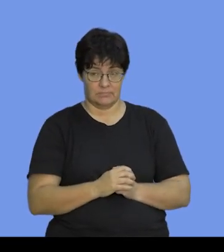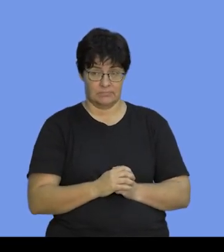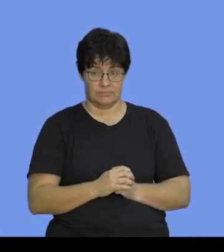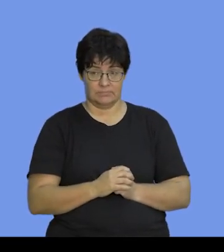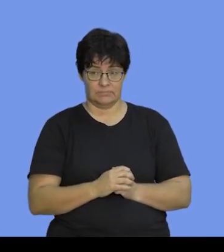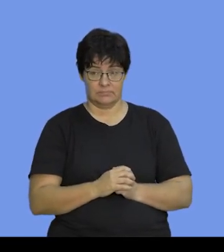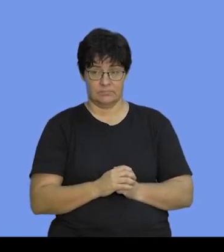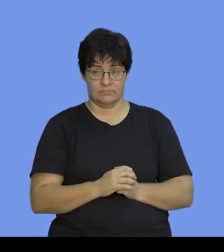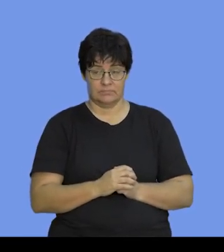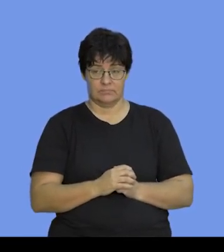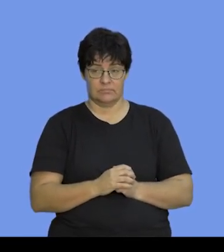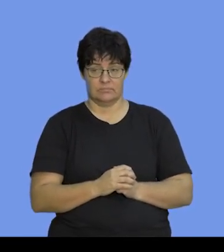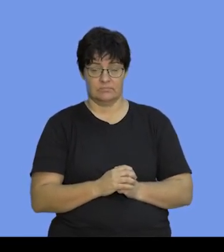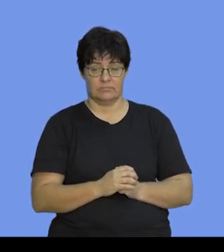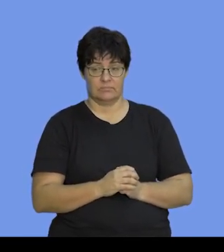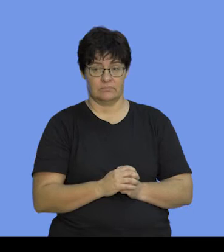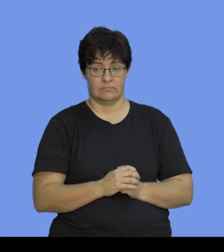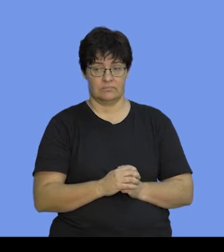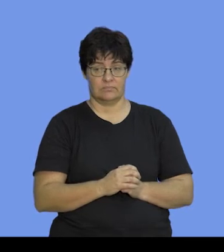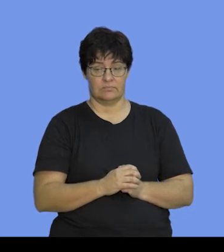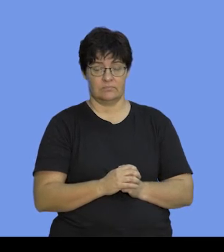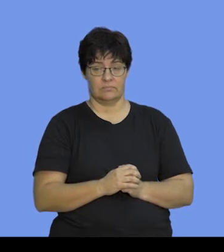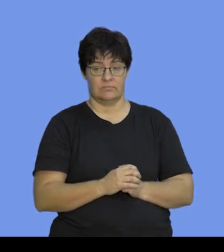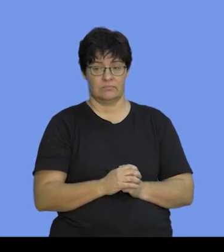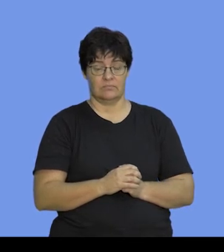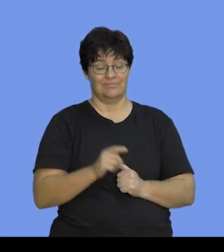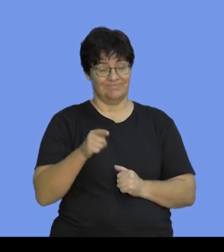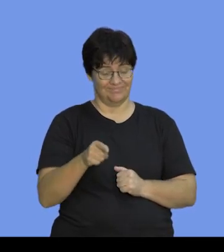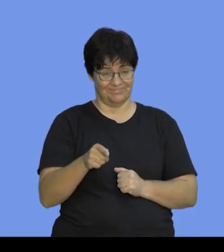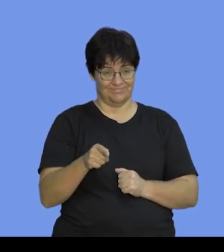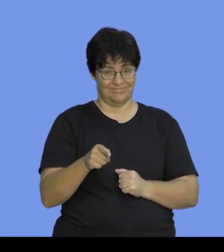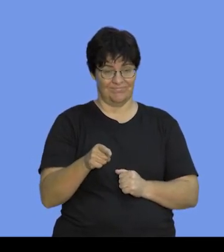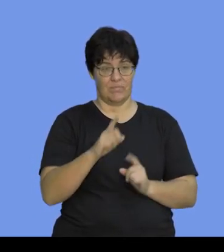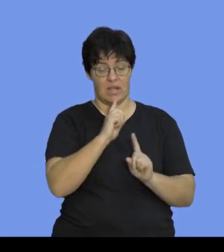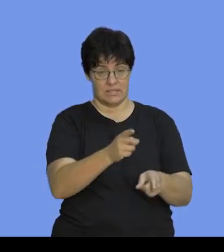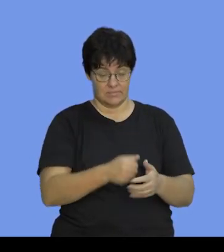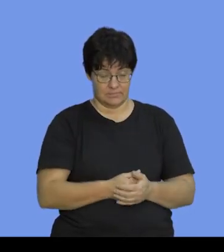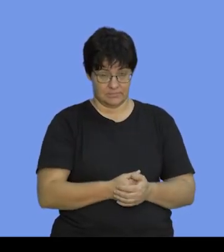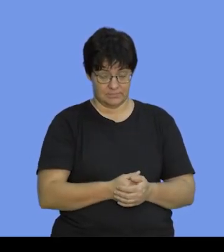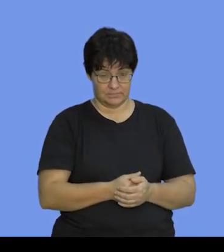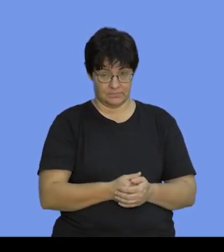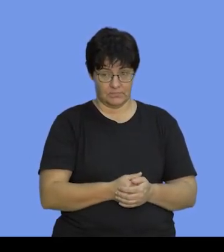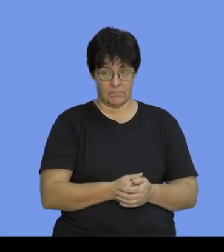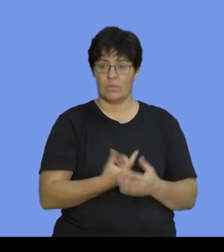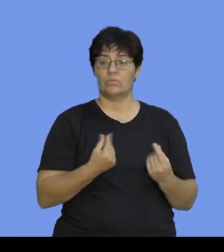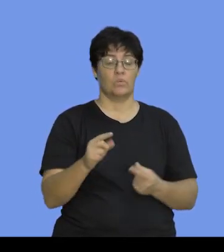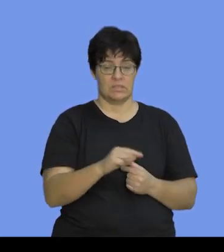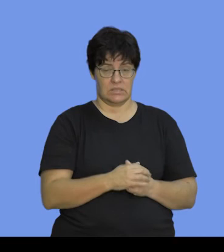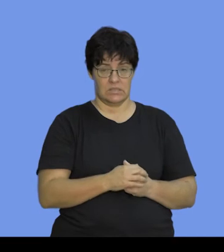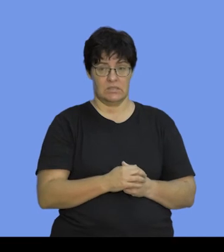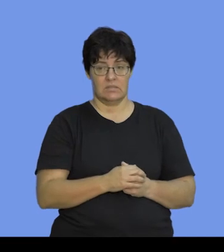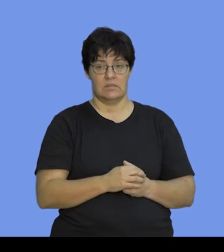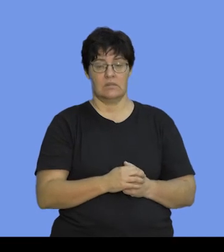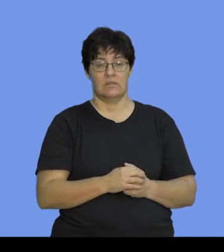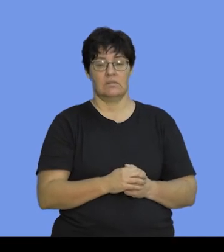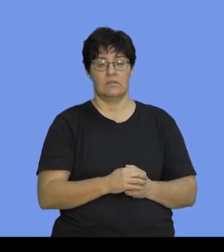mole per cubic decimeter. So this is what we are required. So what did we do? Just to go